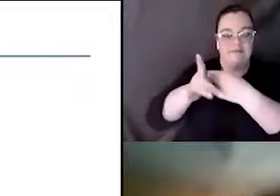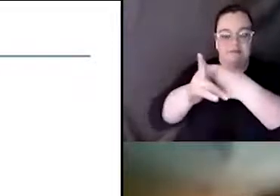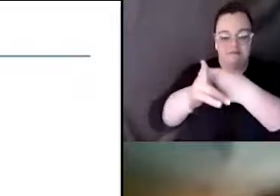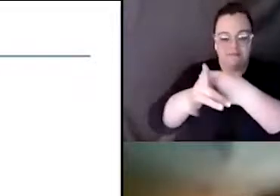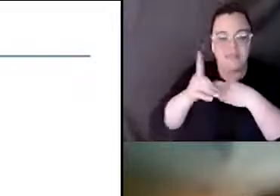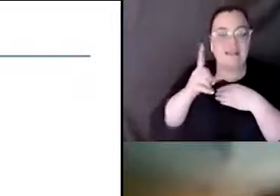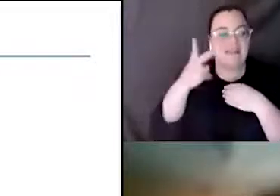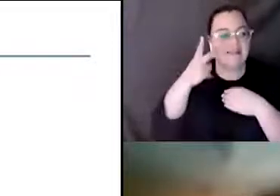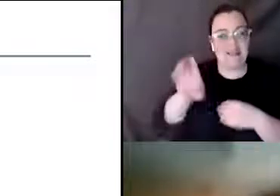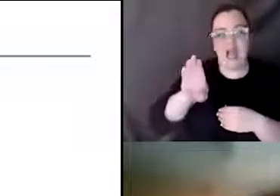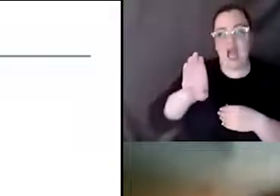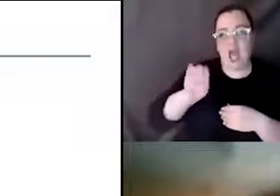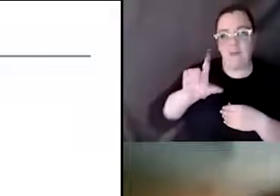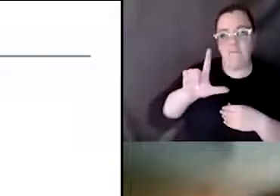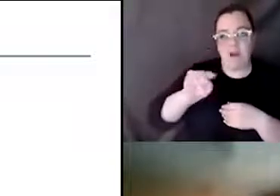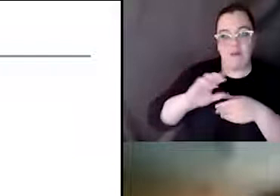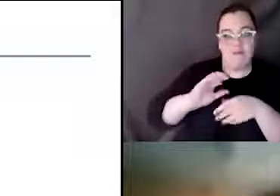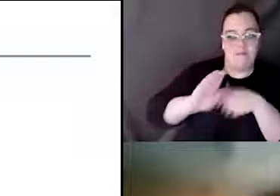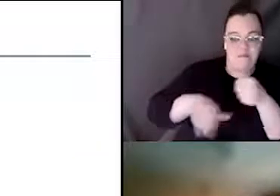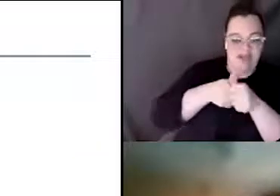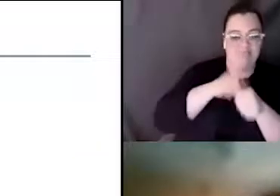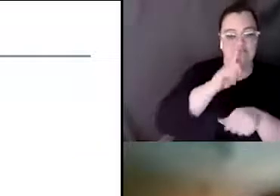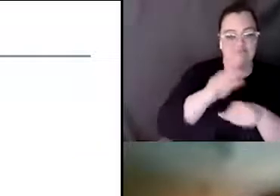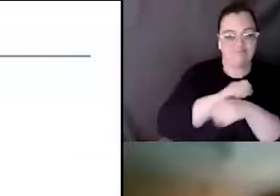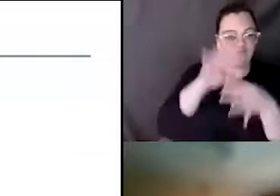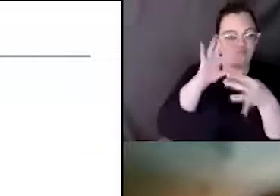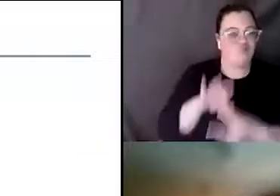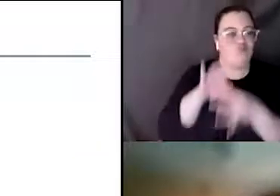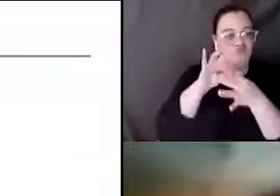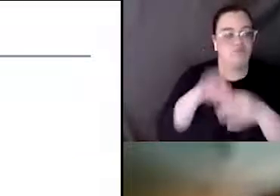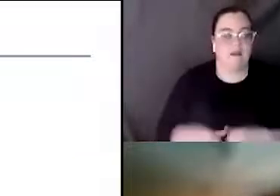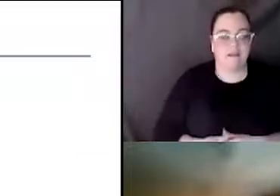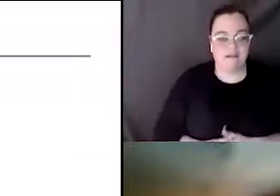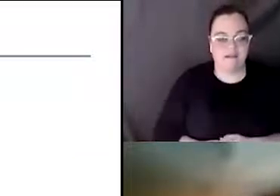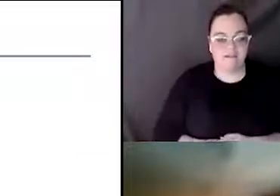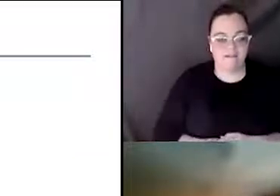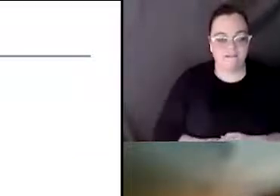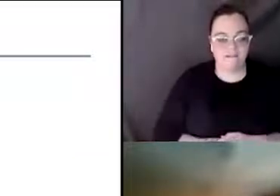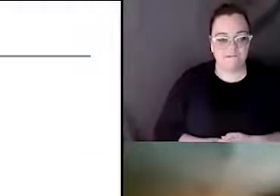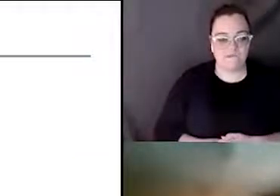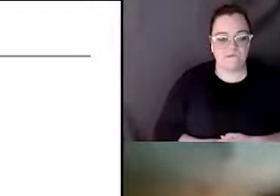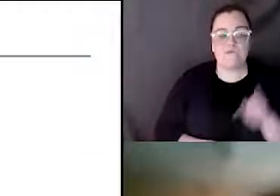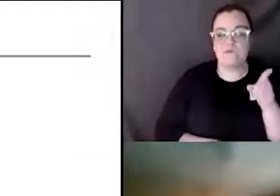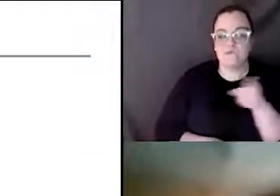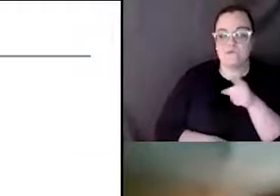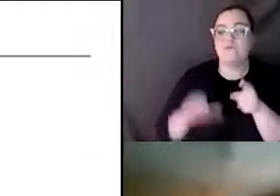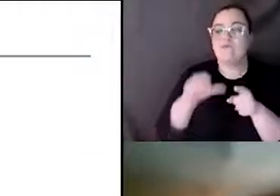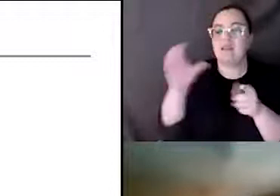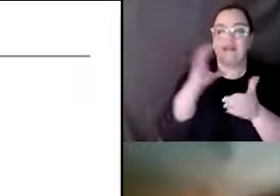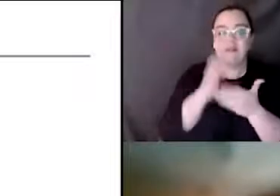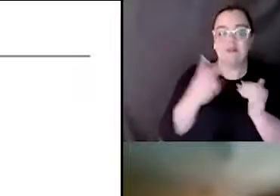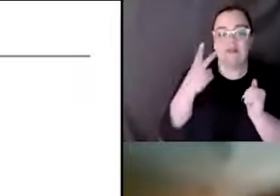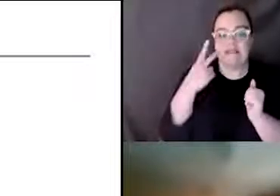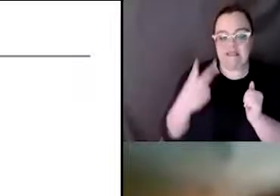bolts behind the plywood that is anchoring the house to the foundation. This is also what we would see